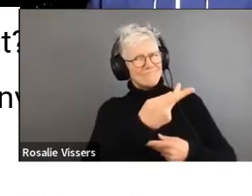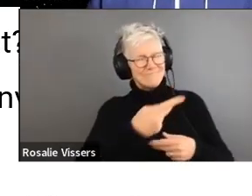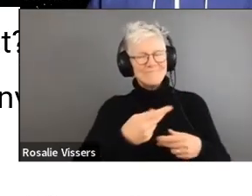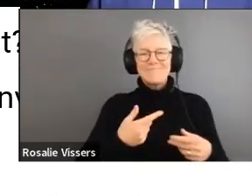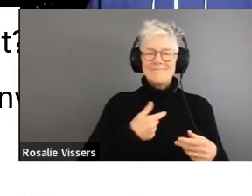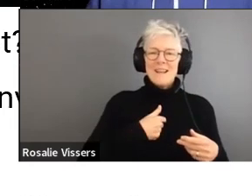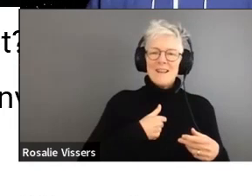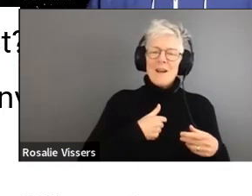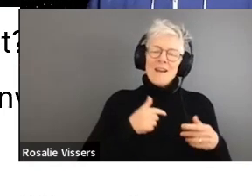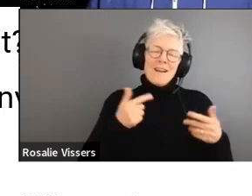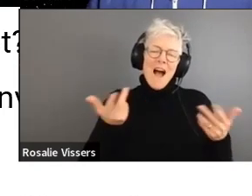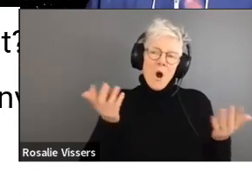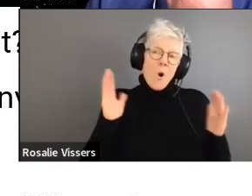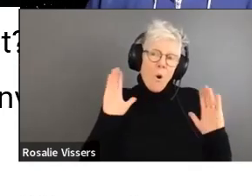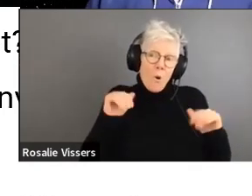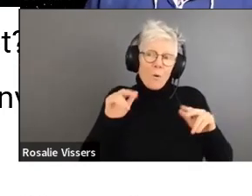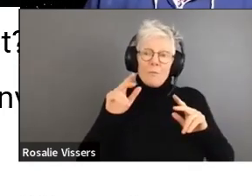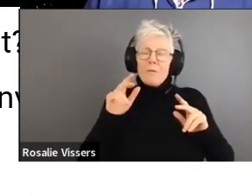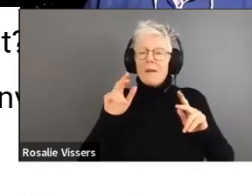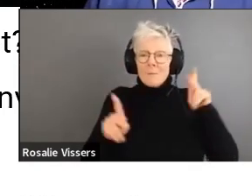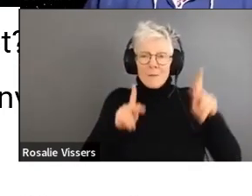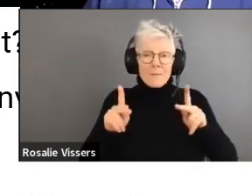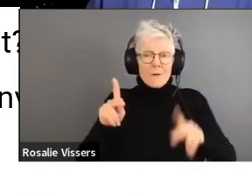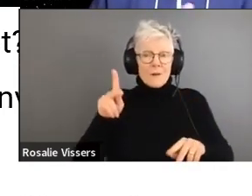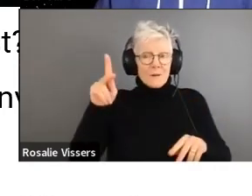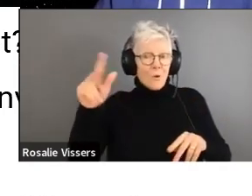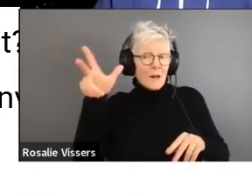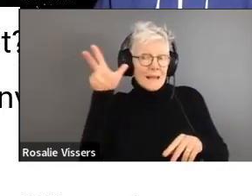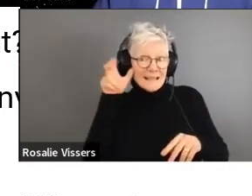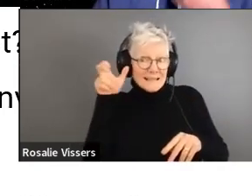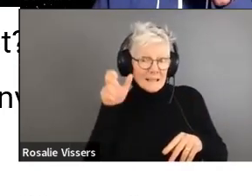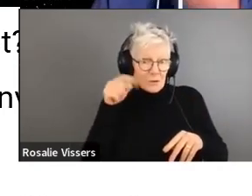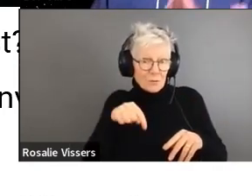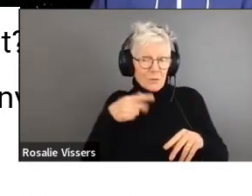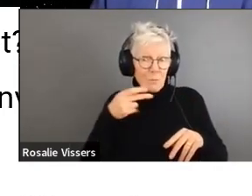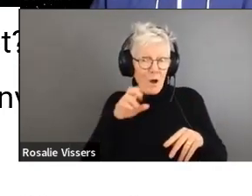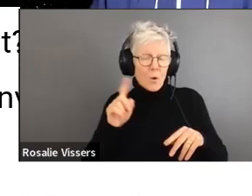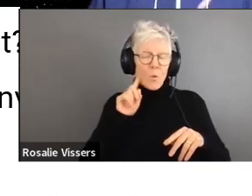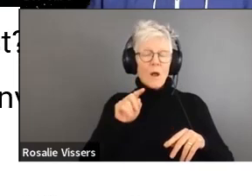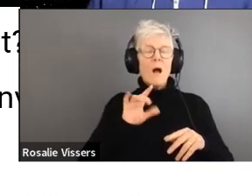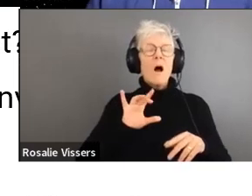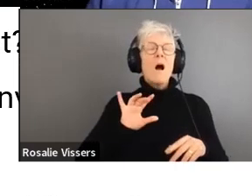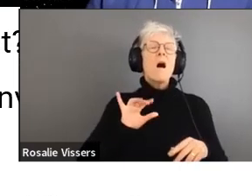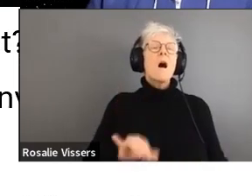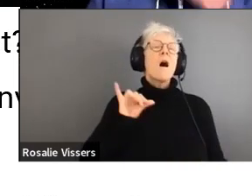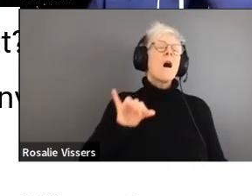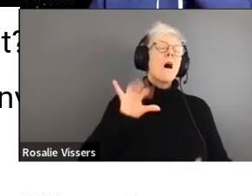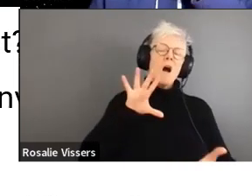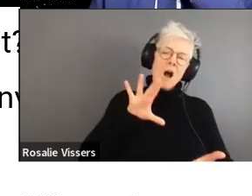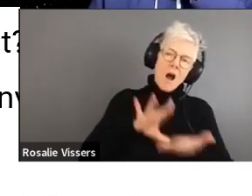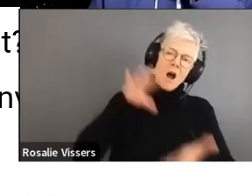want to hope that people will leave better than when they started, or they had that aha moment, or they learned something